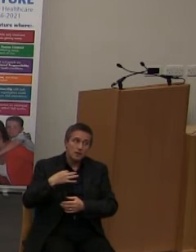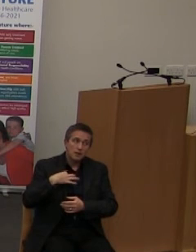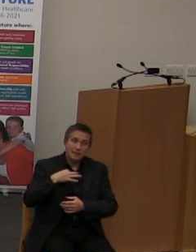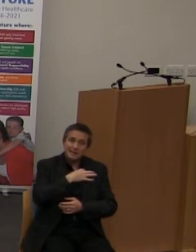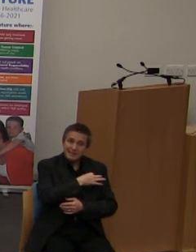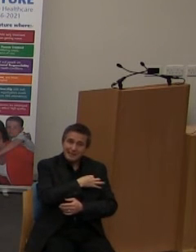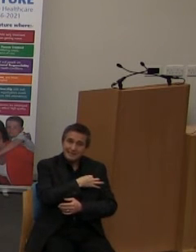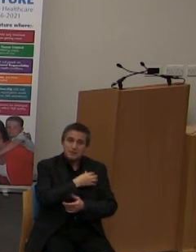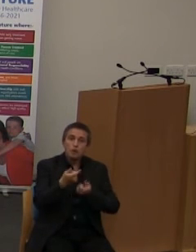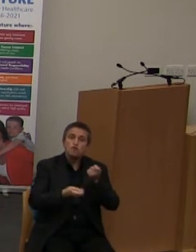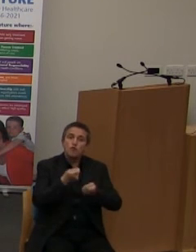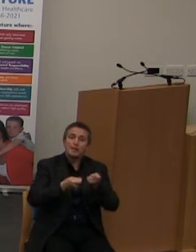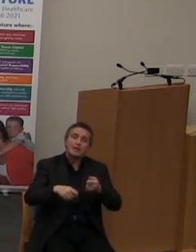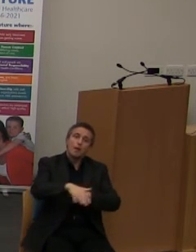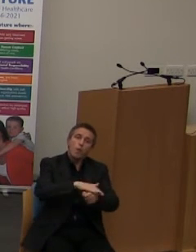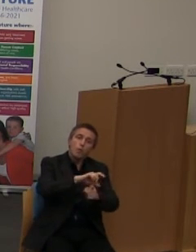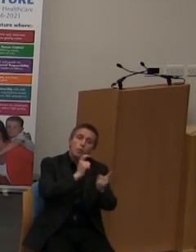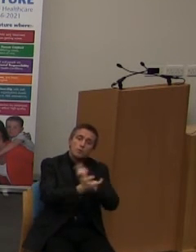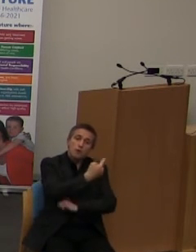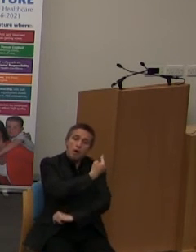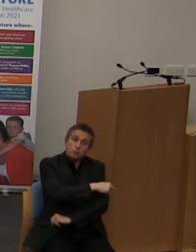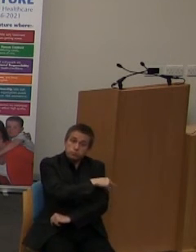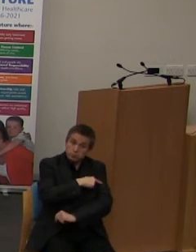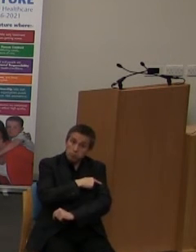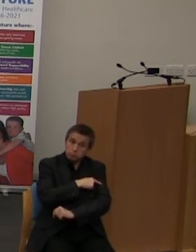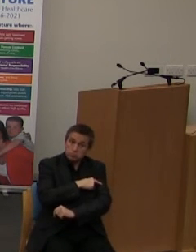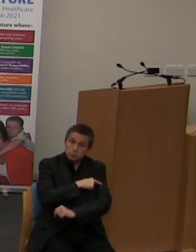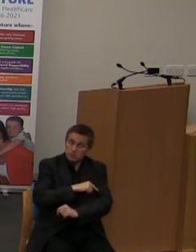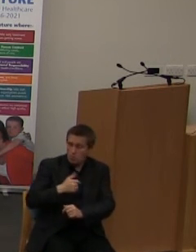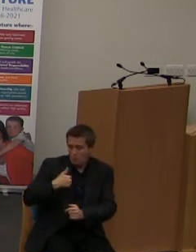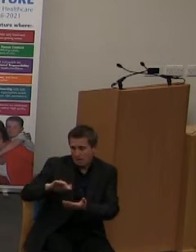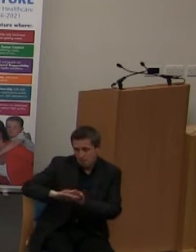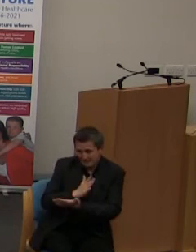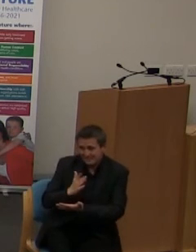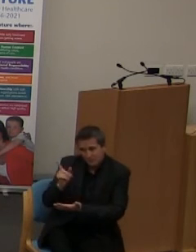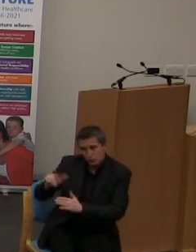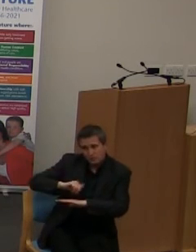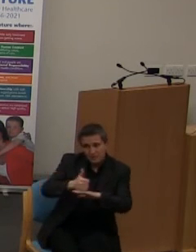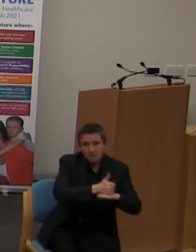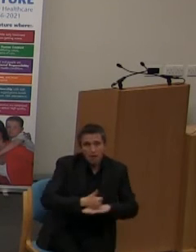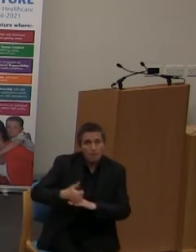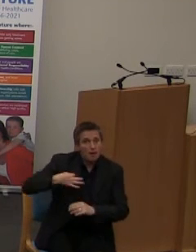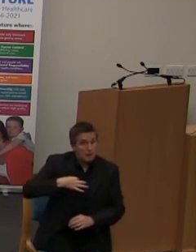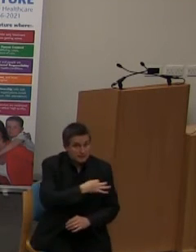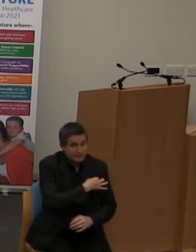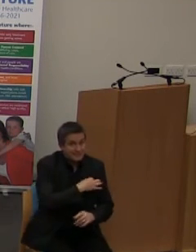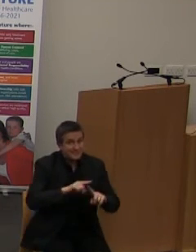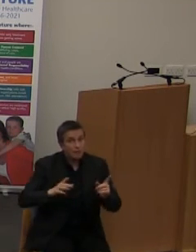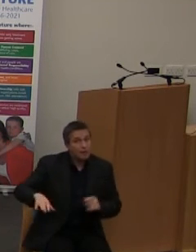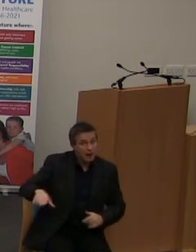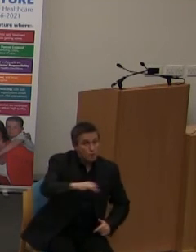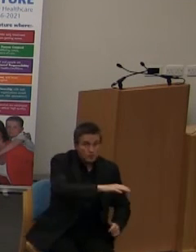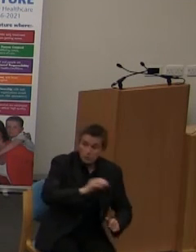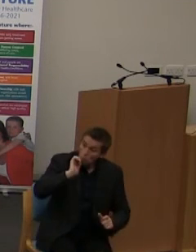Community Hospital. We're very grateful to you for carrying that out, and we wondered if there were any plans to